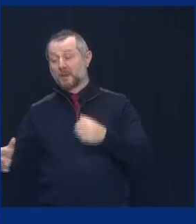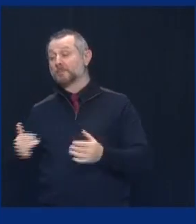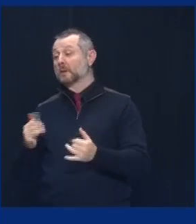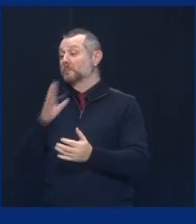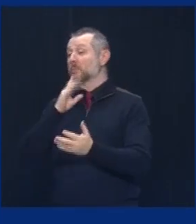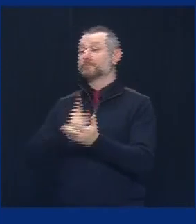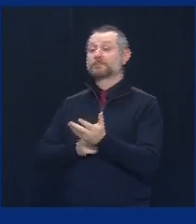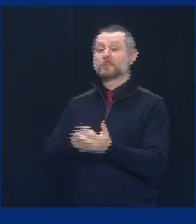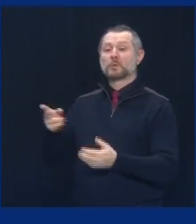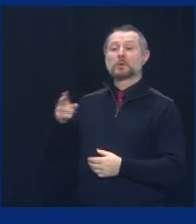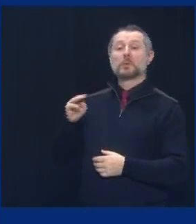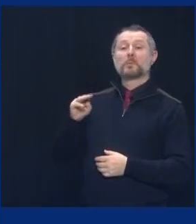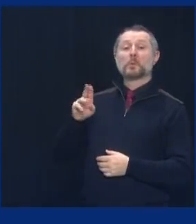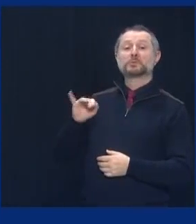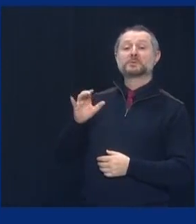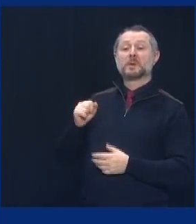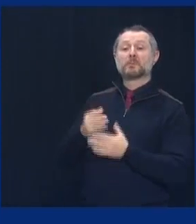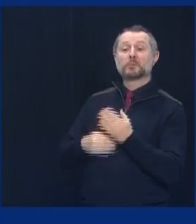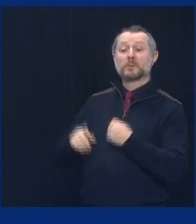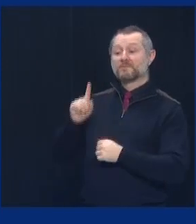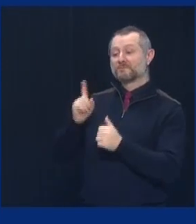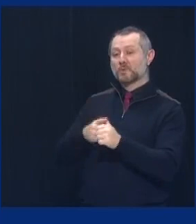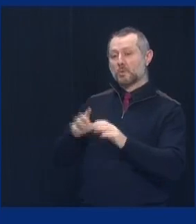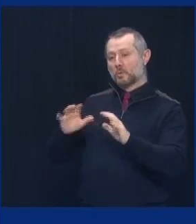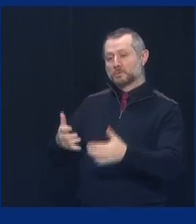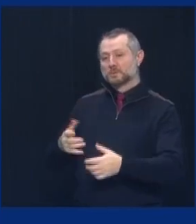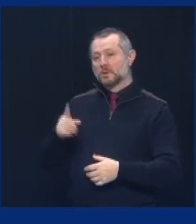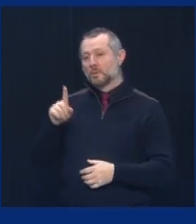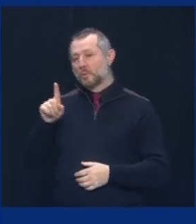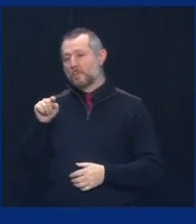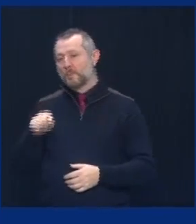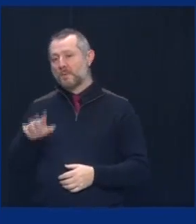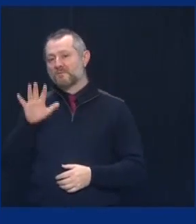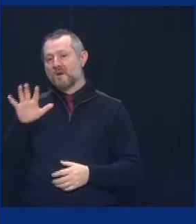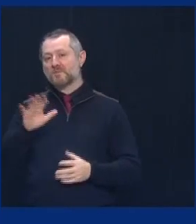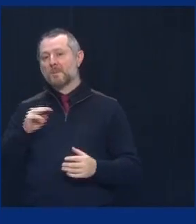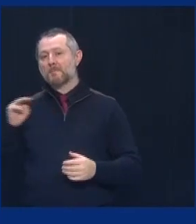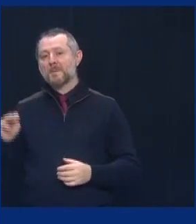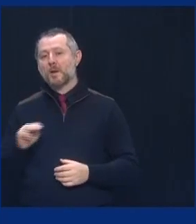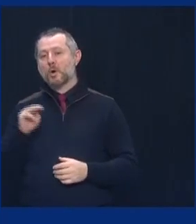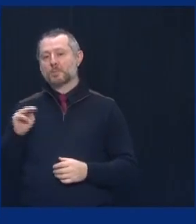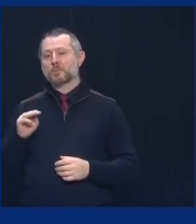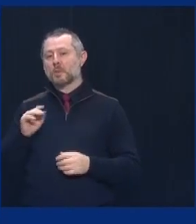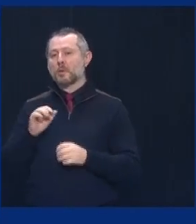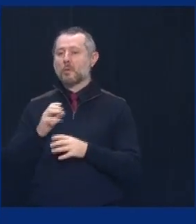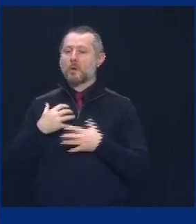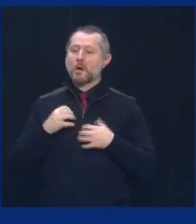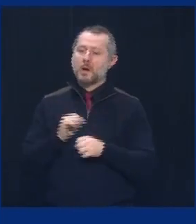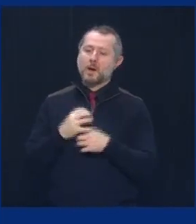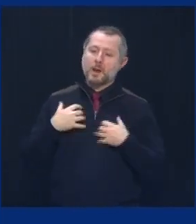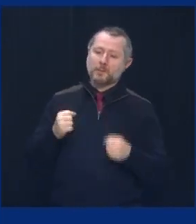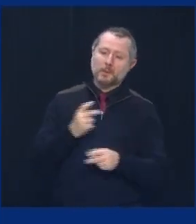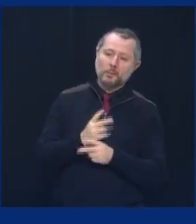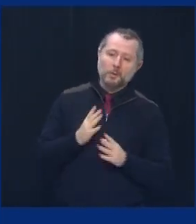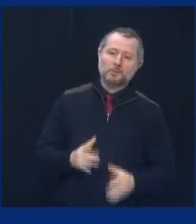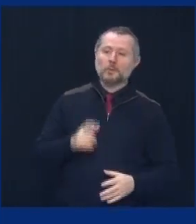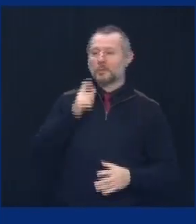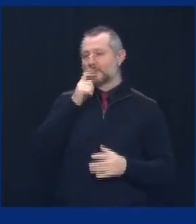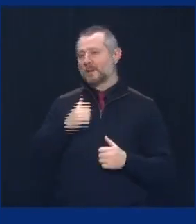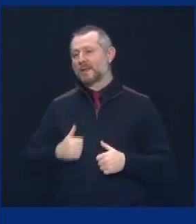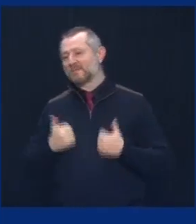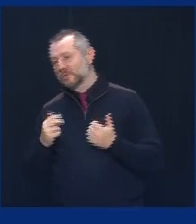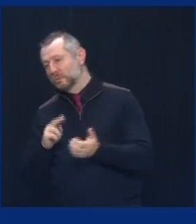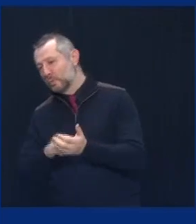first tranche, which is all healthcare workers, all congregate care settings, all emergency services